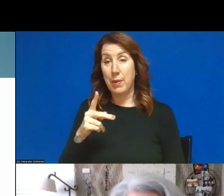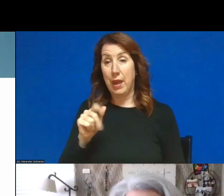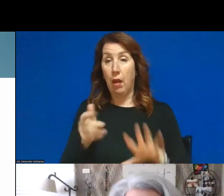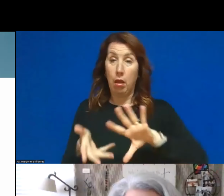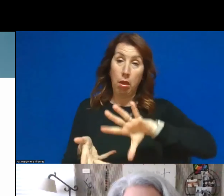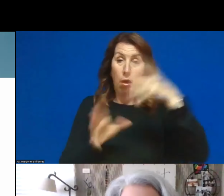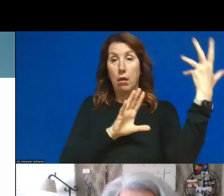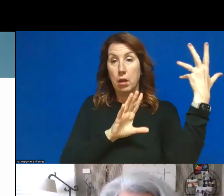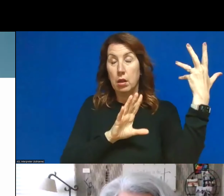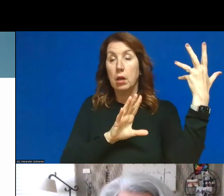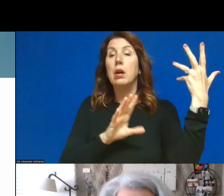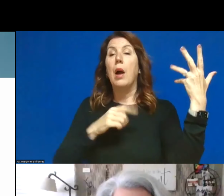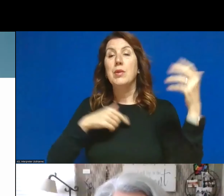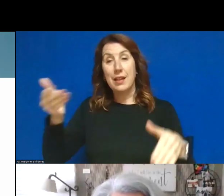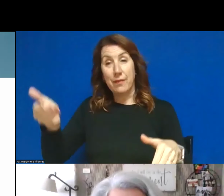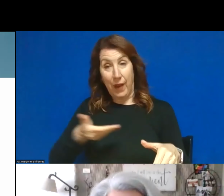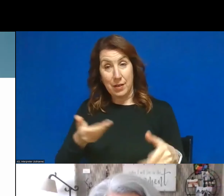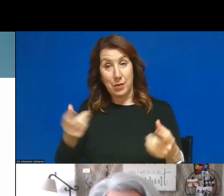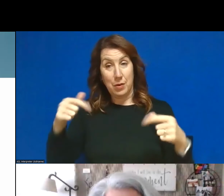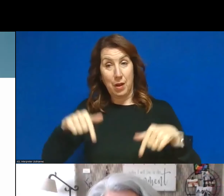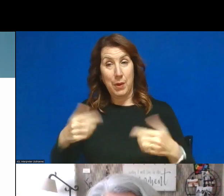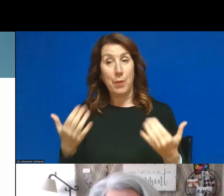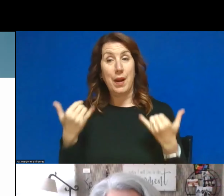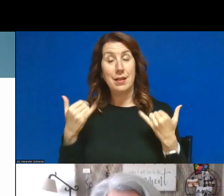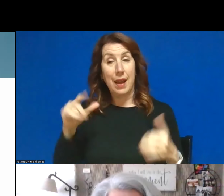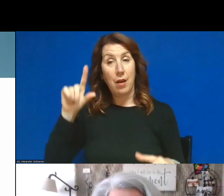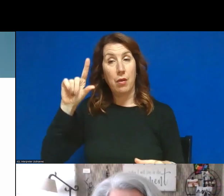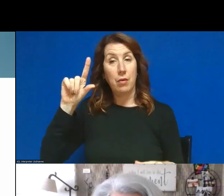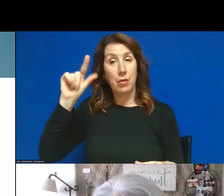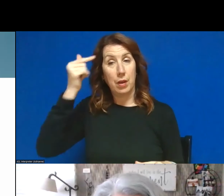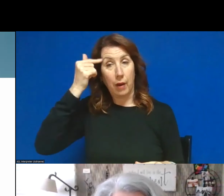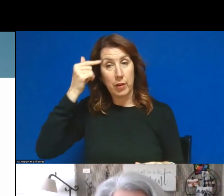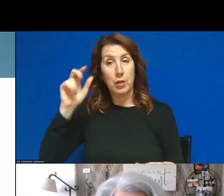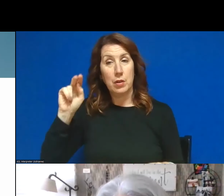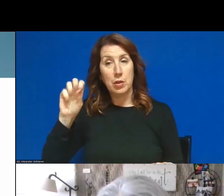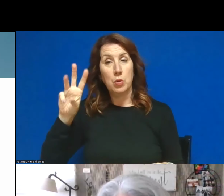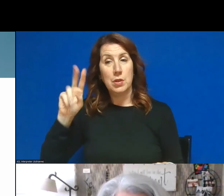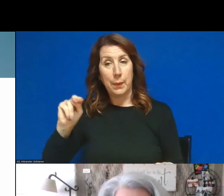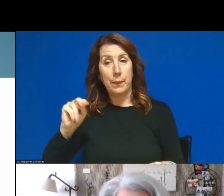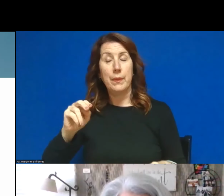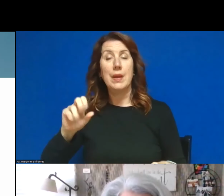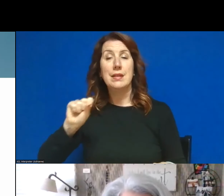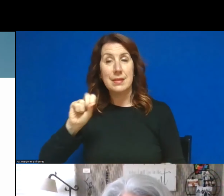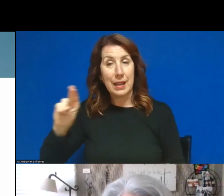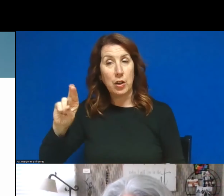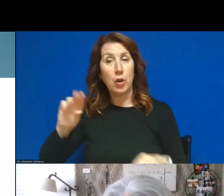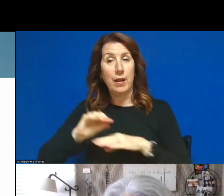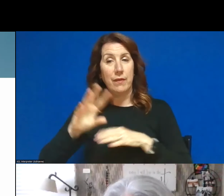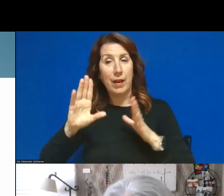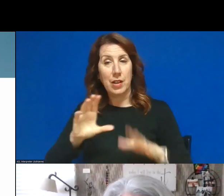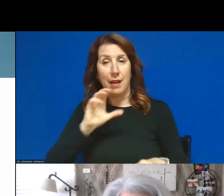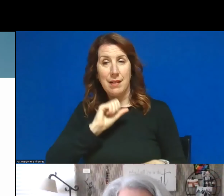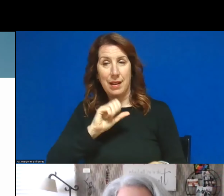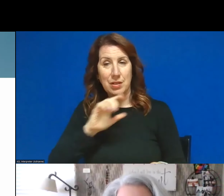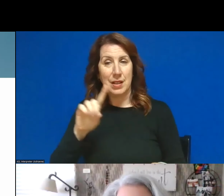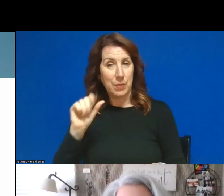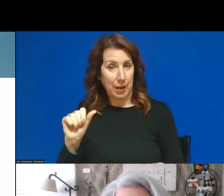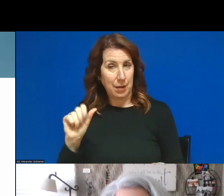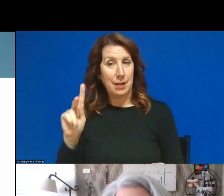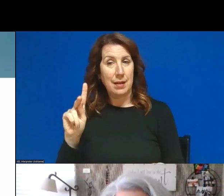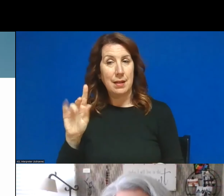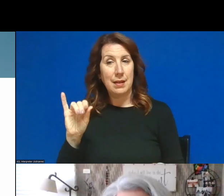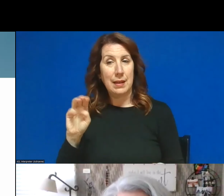invited to come here by now Governor Newsom's senior advisor on aging, disability, and Alzheimer's, Kim McCoy-Wade,